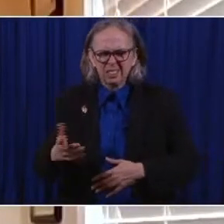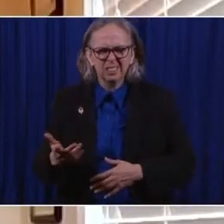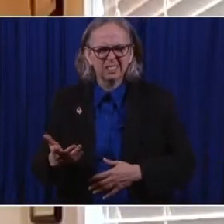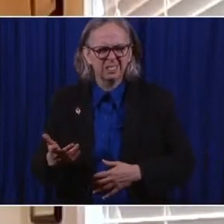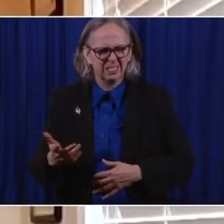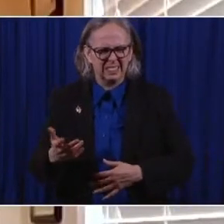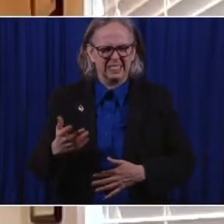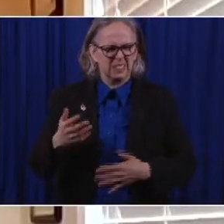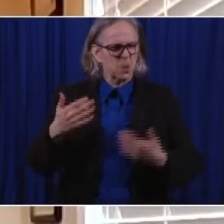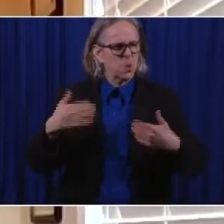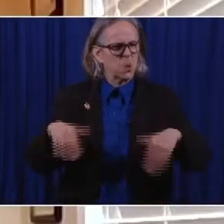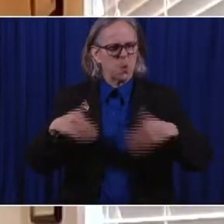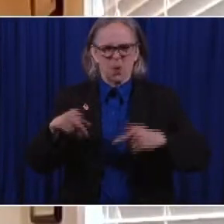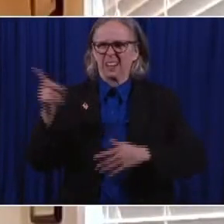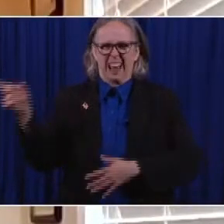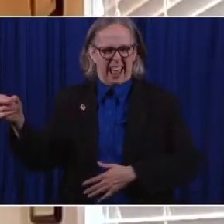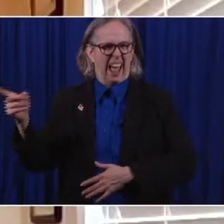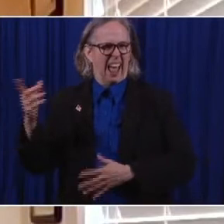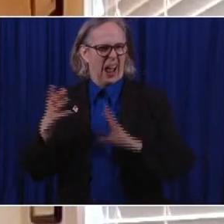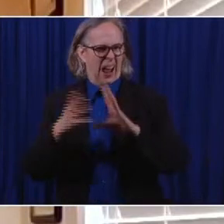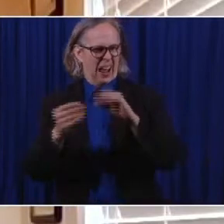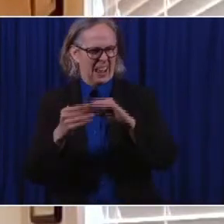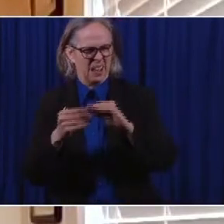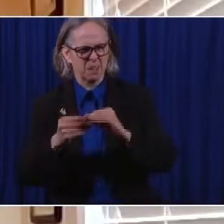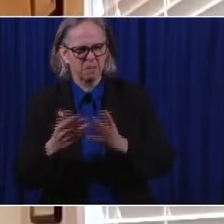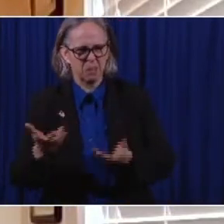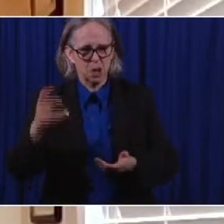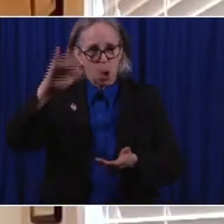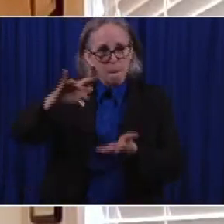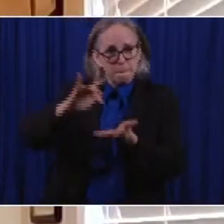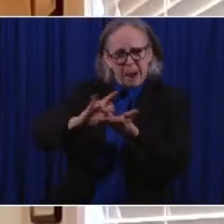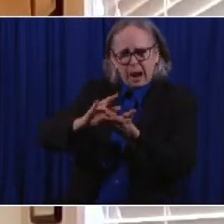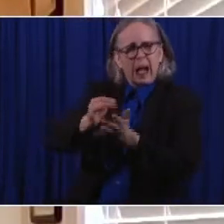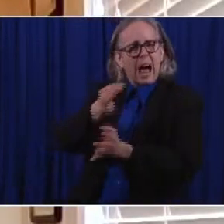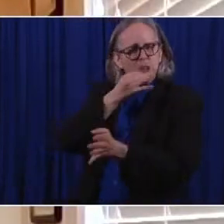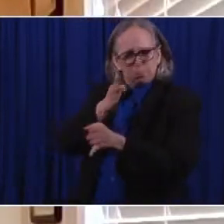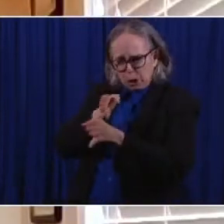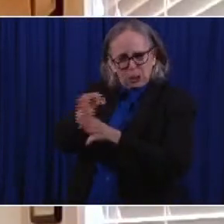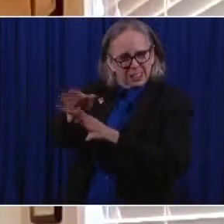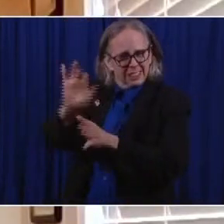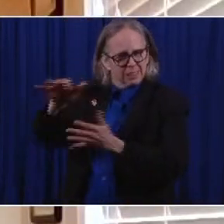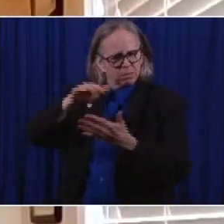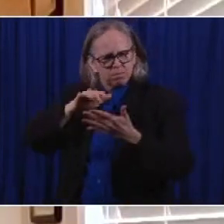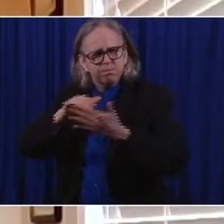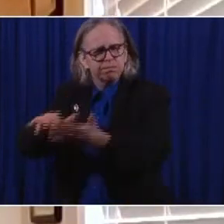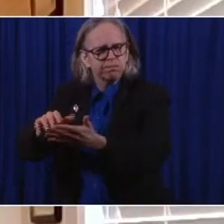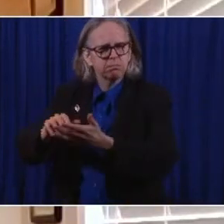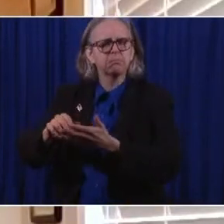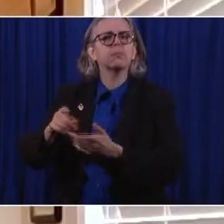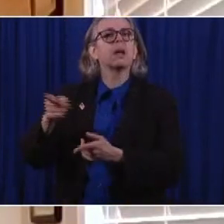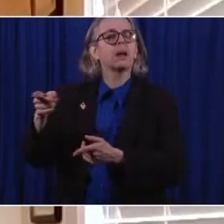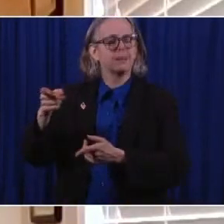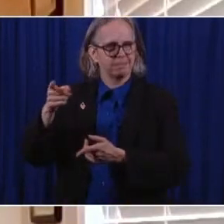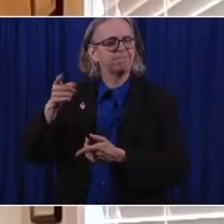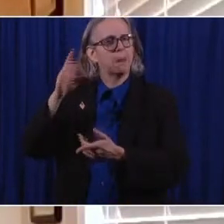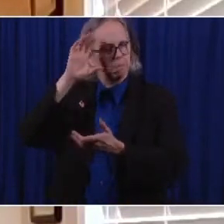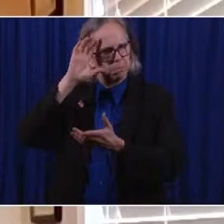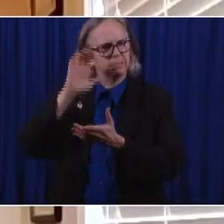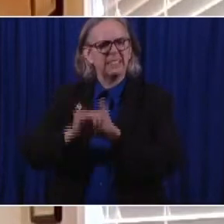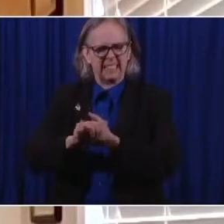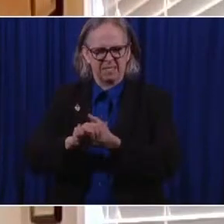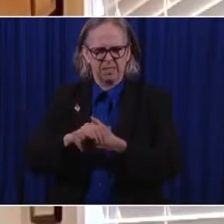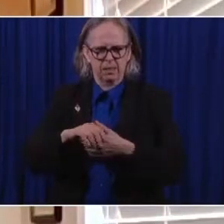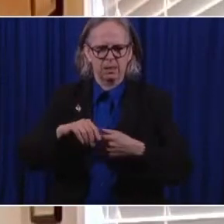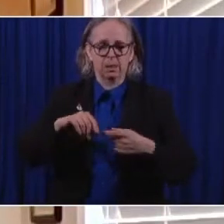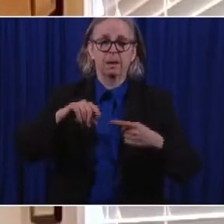community feels very strongly that providing the second dose of the vaccine in an appropriate time window, and as you know, it